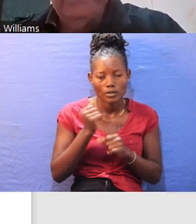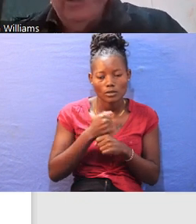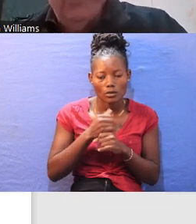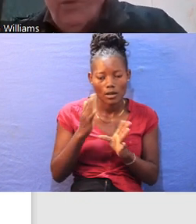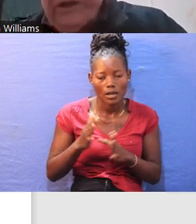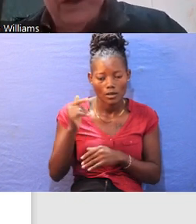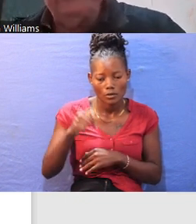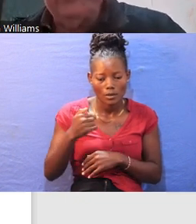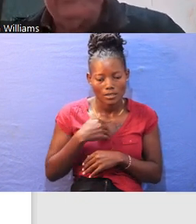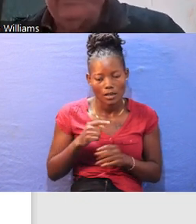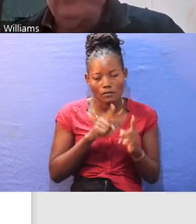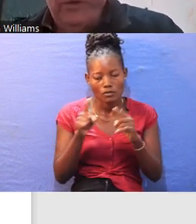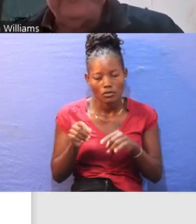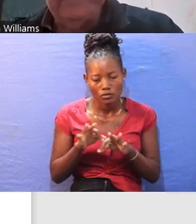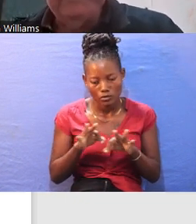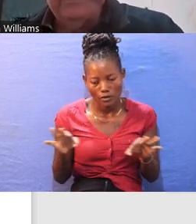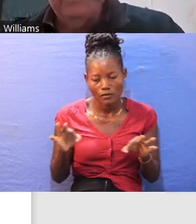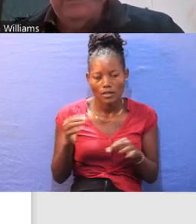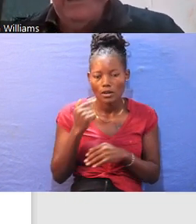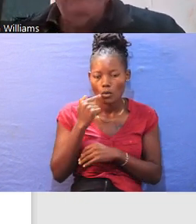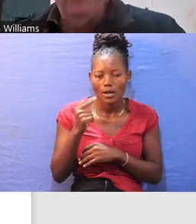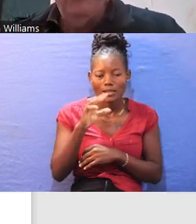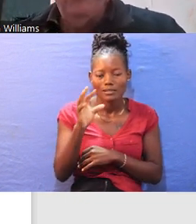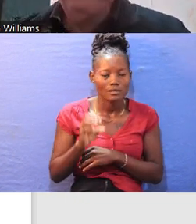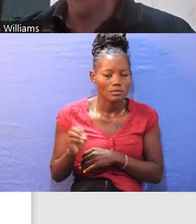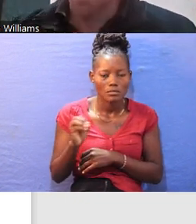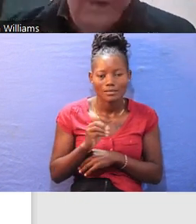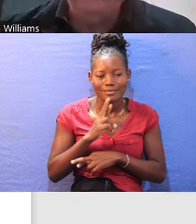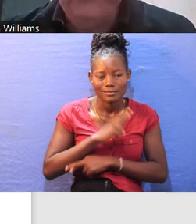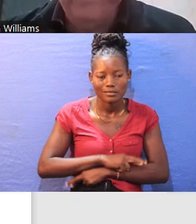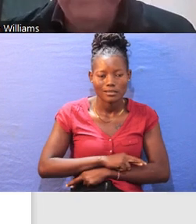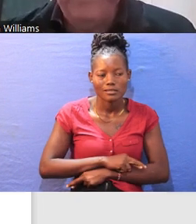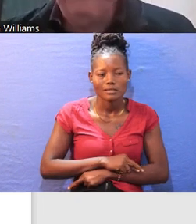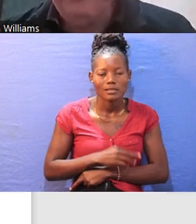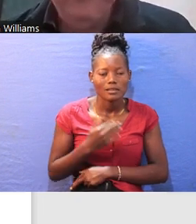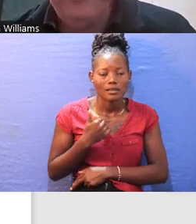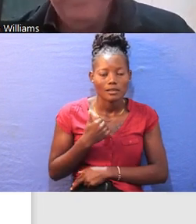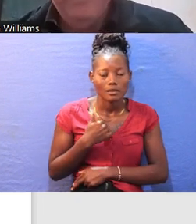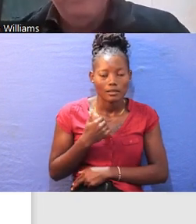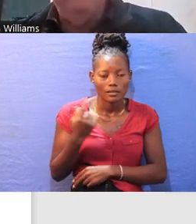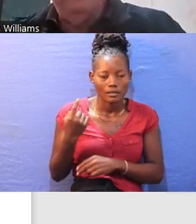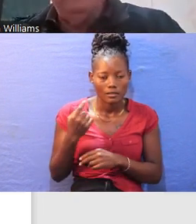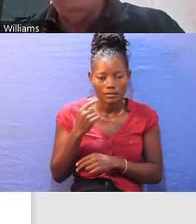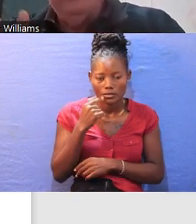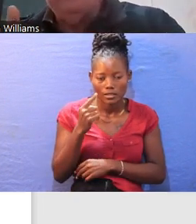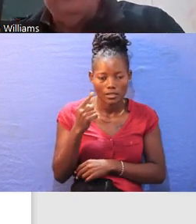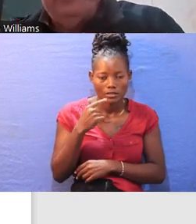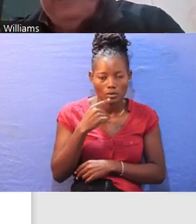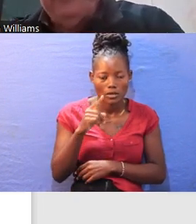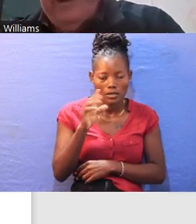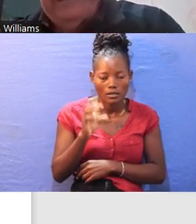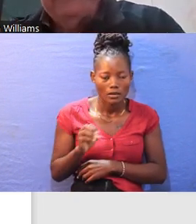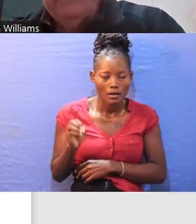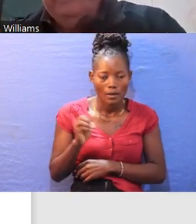track 100% rested. I want 101% of your effort. For it to be true